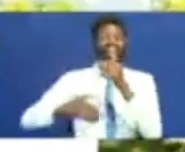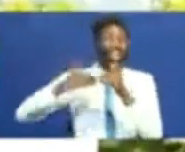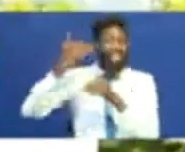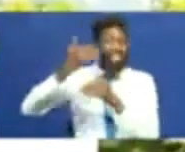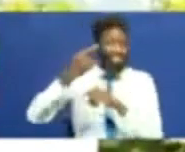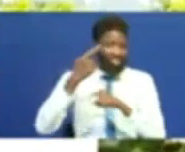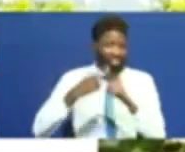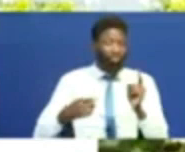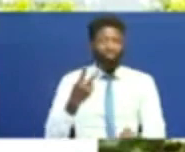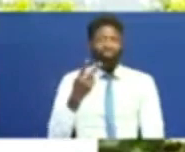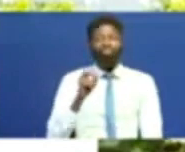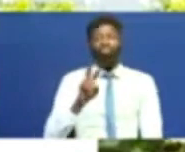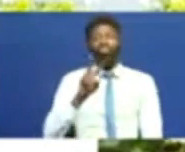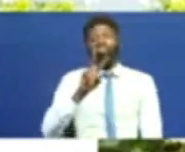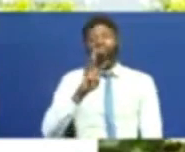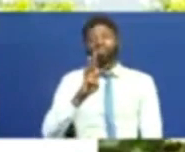of